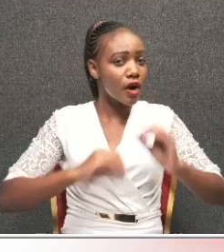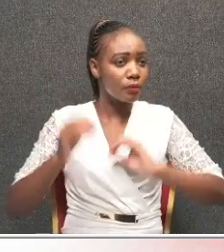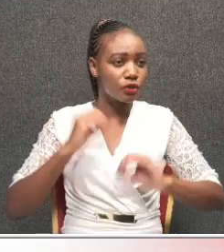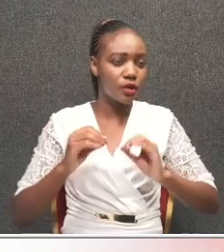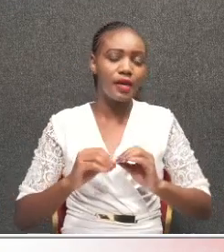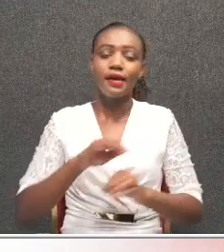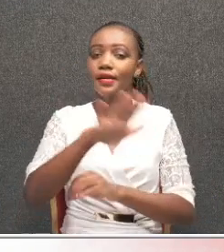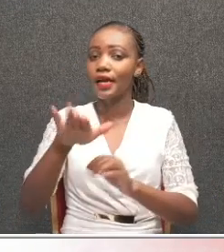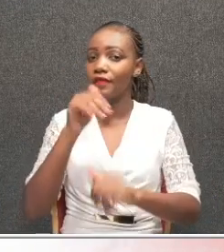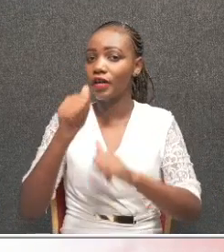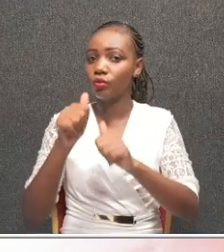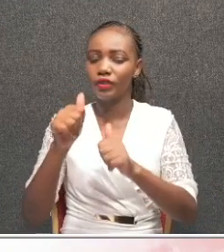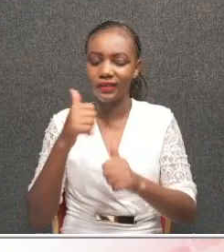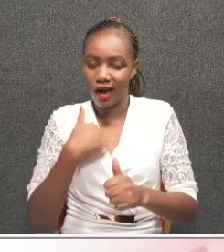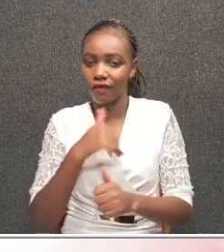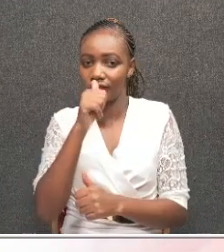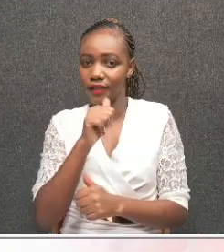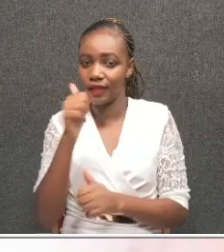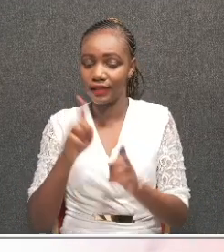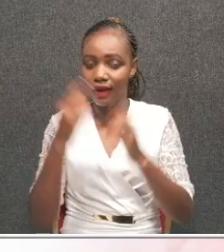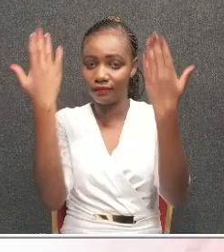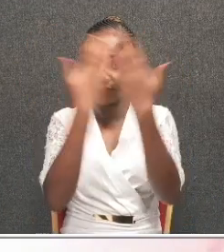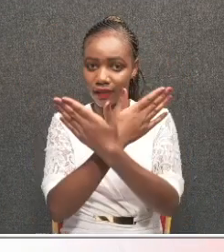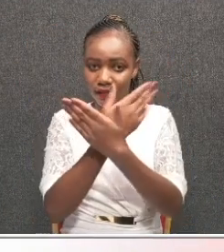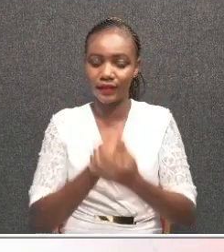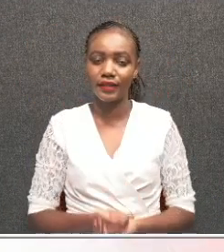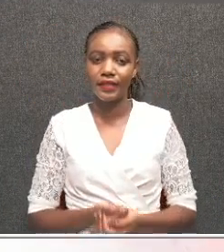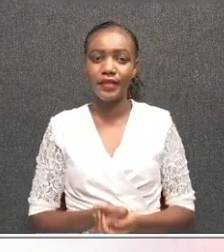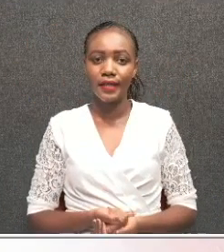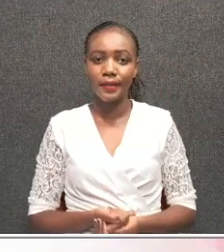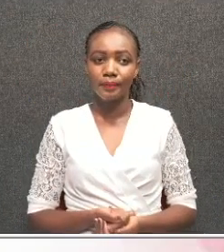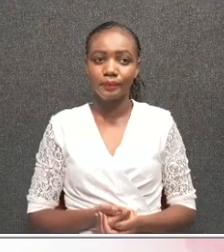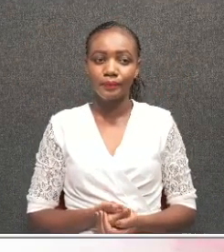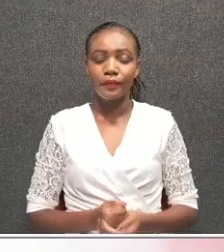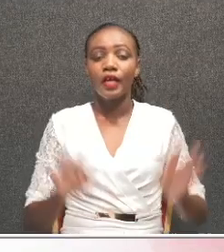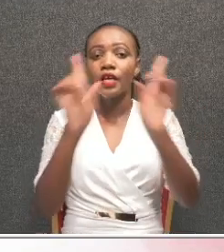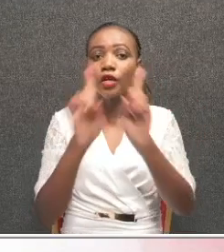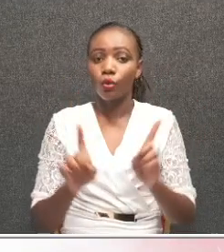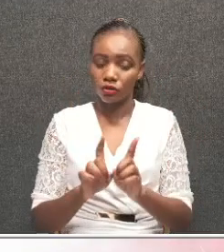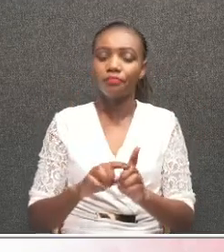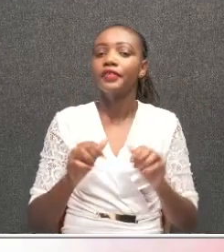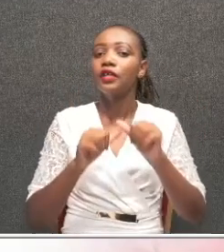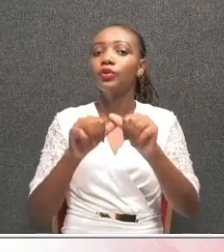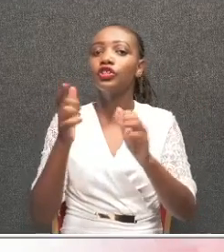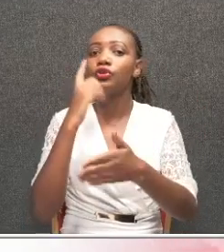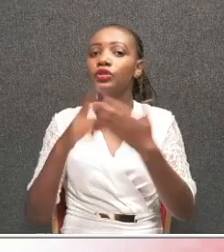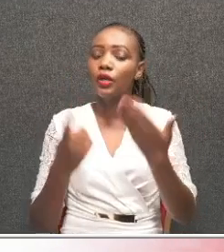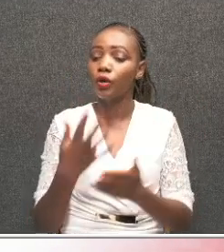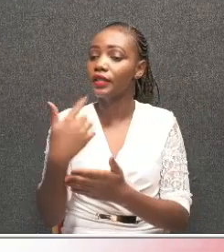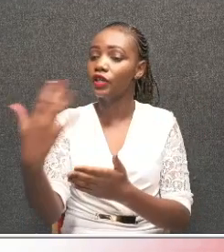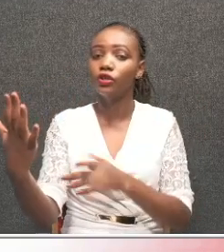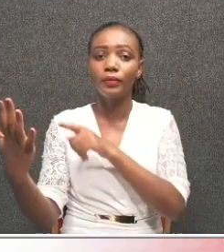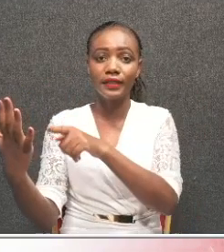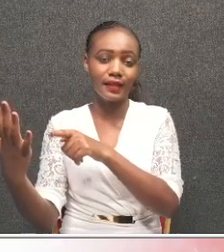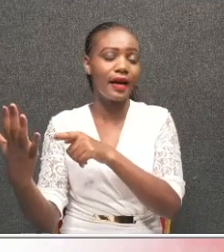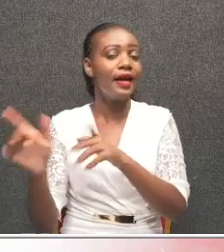an environment of secrecy and darkness," end of quote. The head of state further notes, "The Pandora Papers and